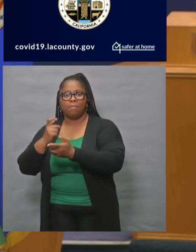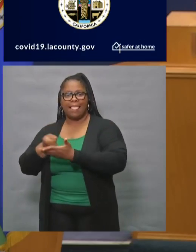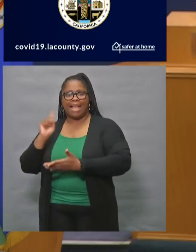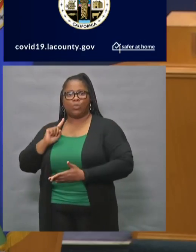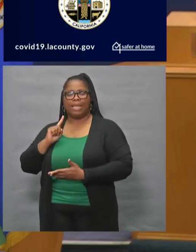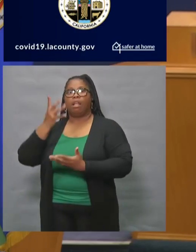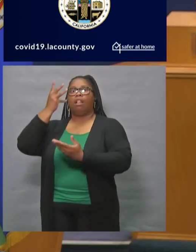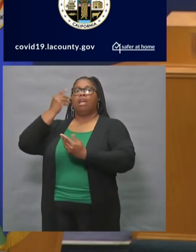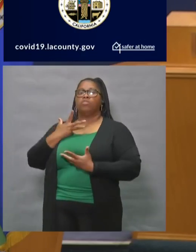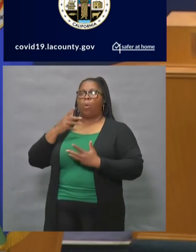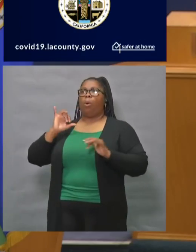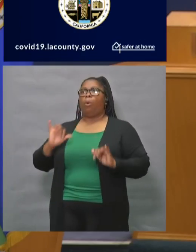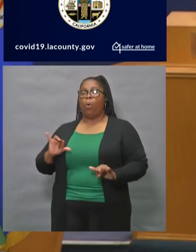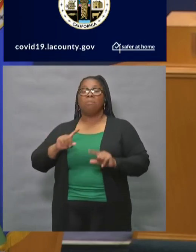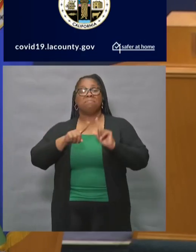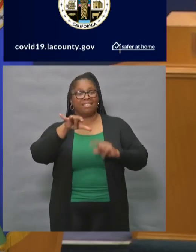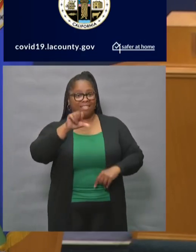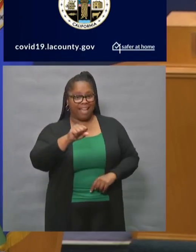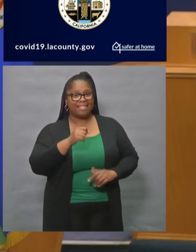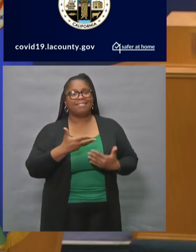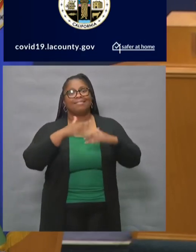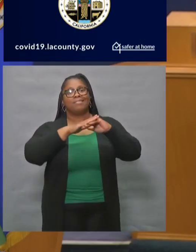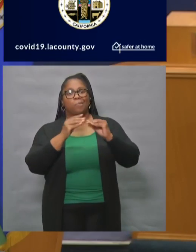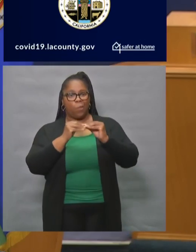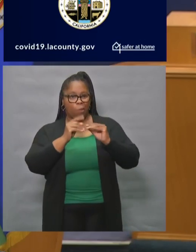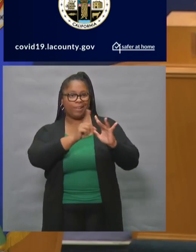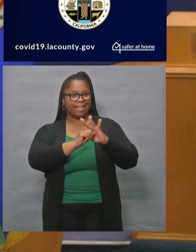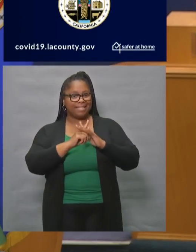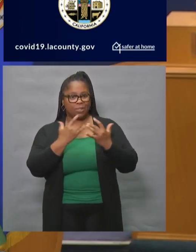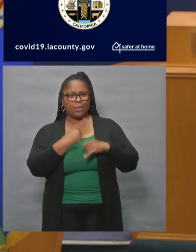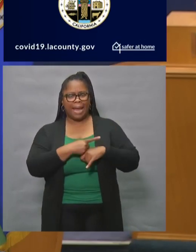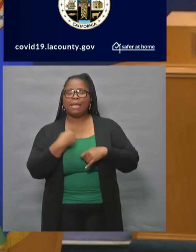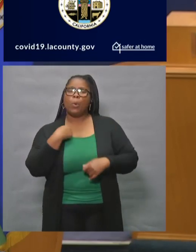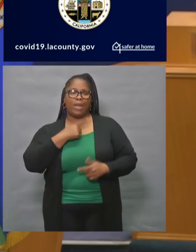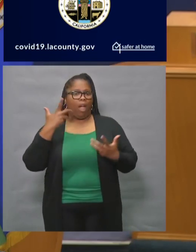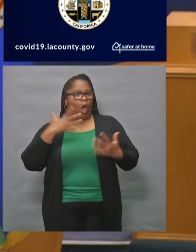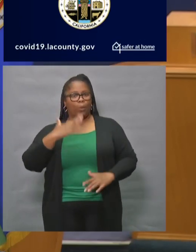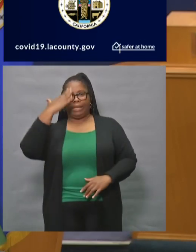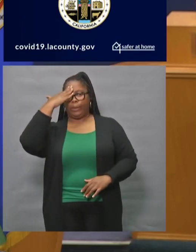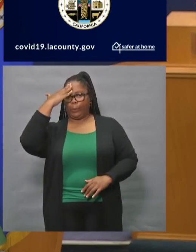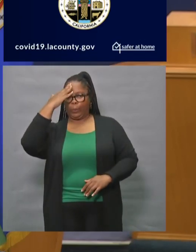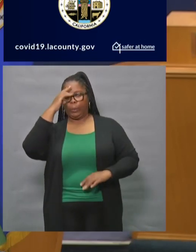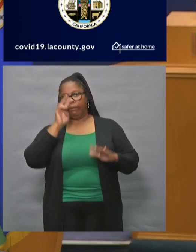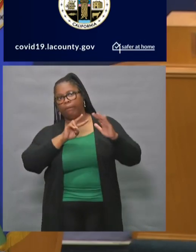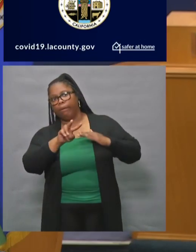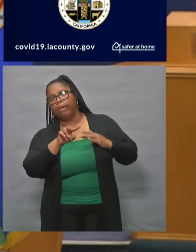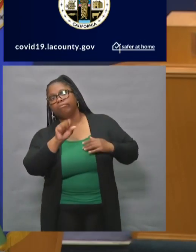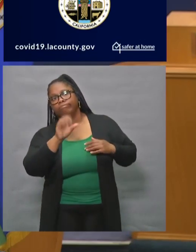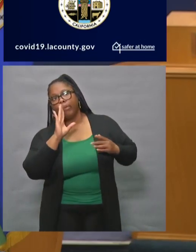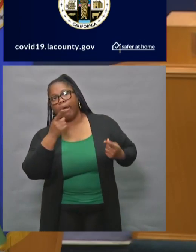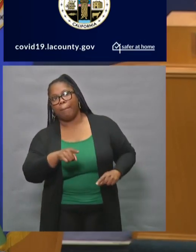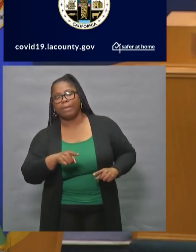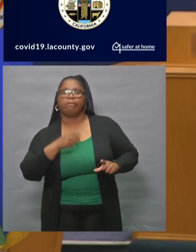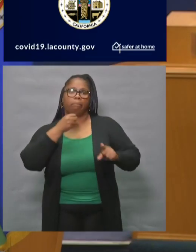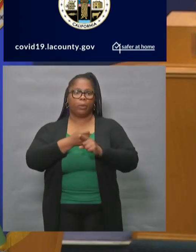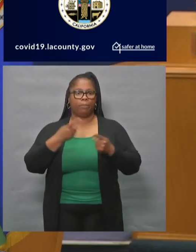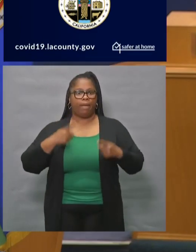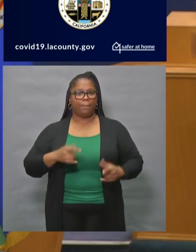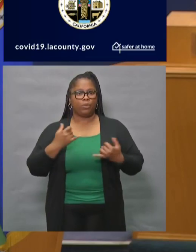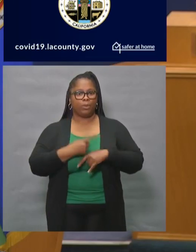also have an increase in cases today. So, and we anticipated this, and we've spoken of this since the beginning, that as we do a better job with